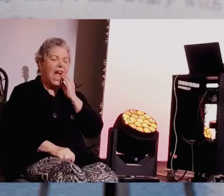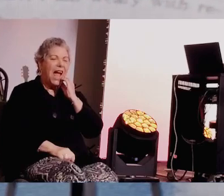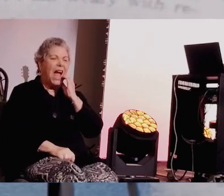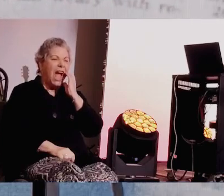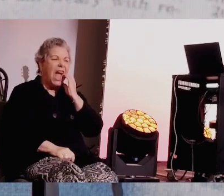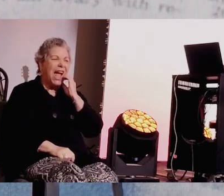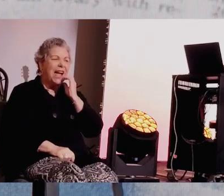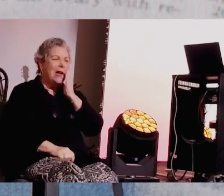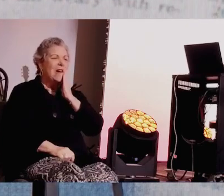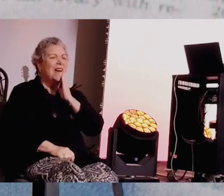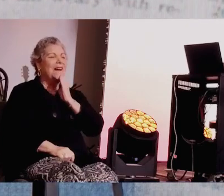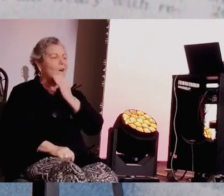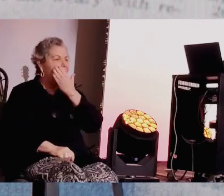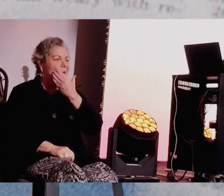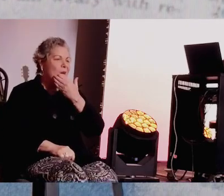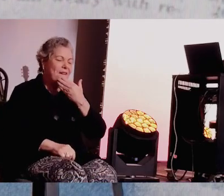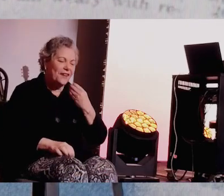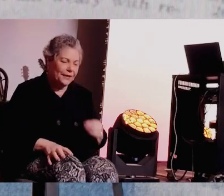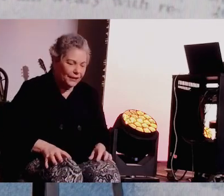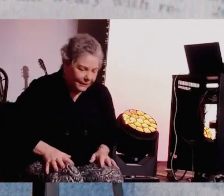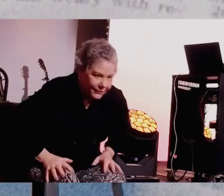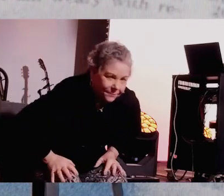the prayer team come up.